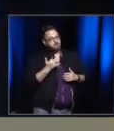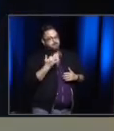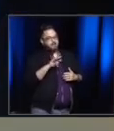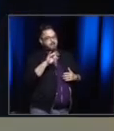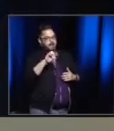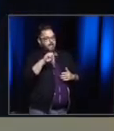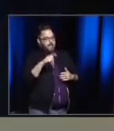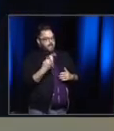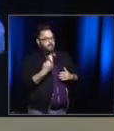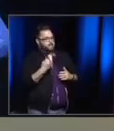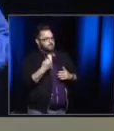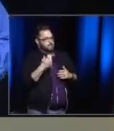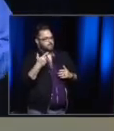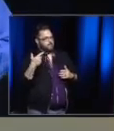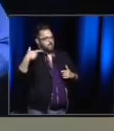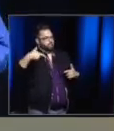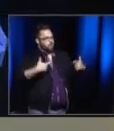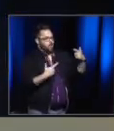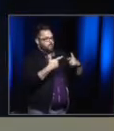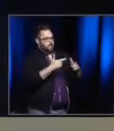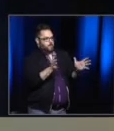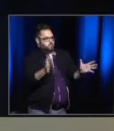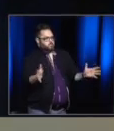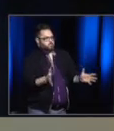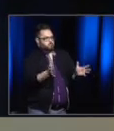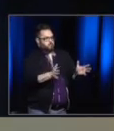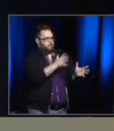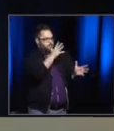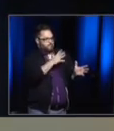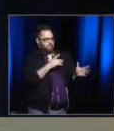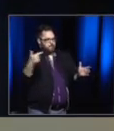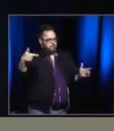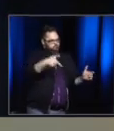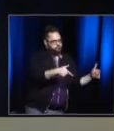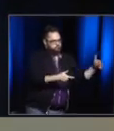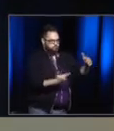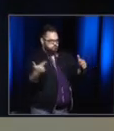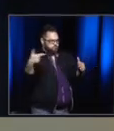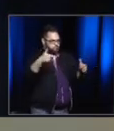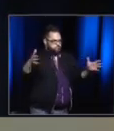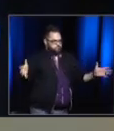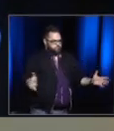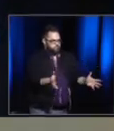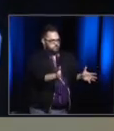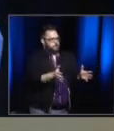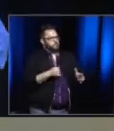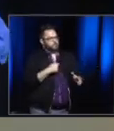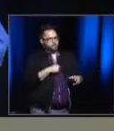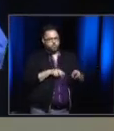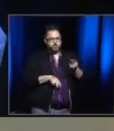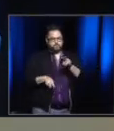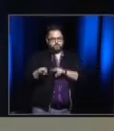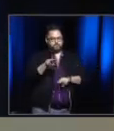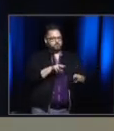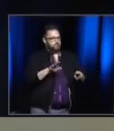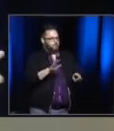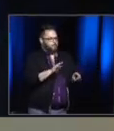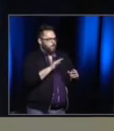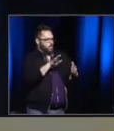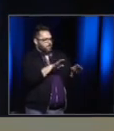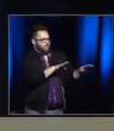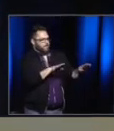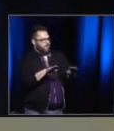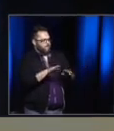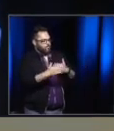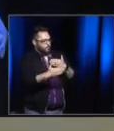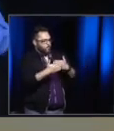Maya, and they started herding females in there like there was no tomorrow. And so we were able to observe a lot of his behavior at close